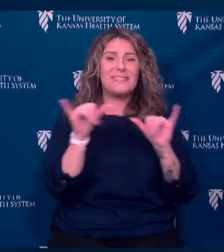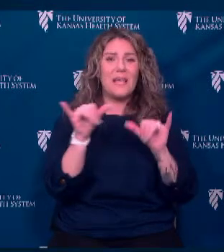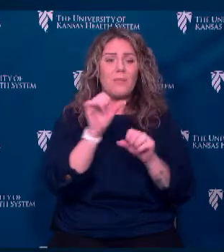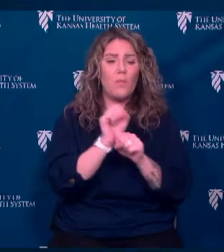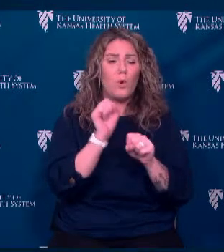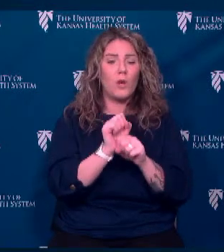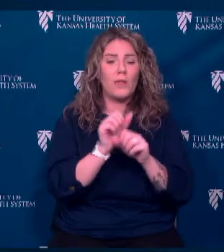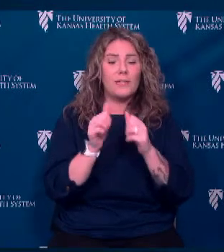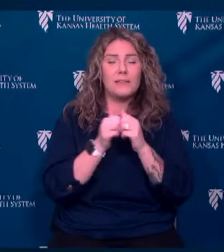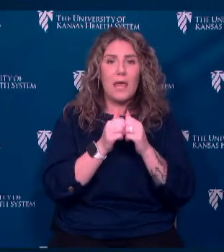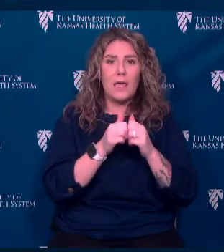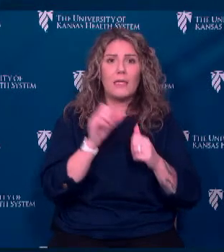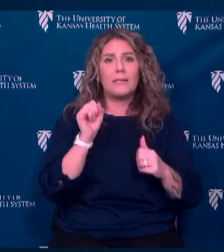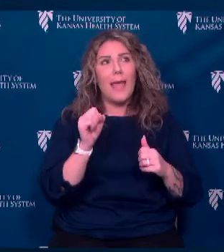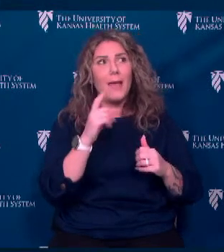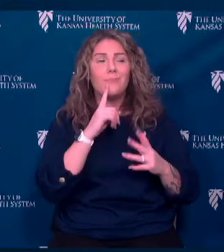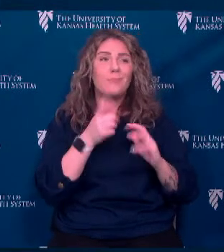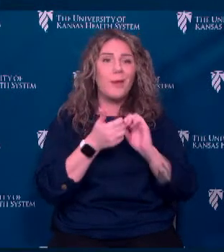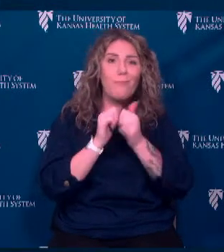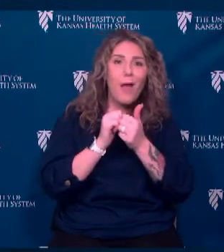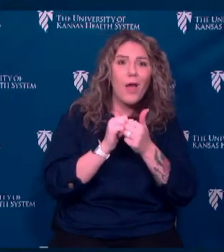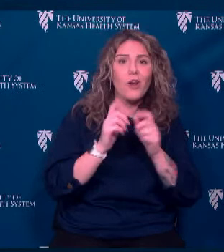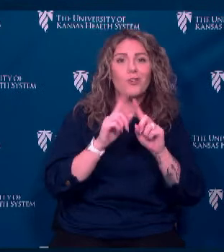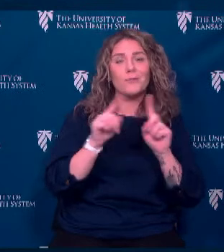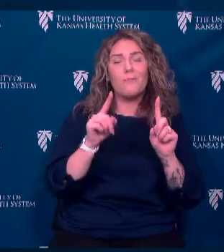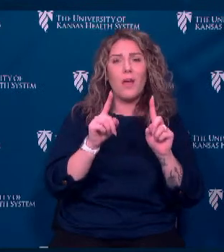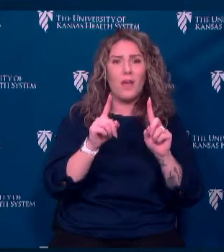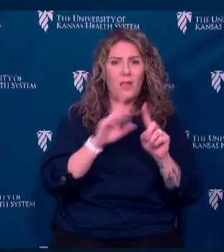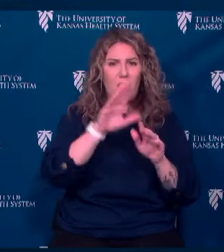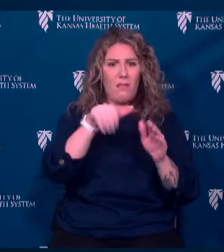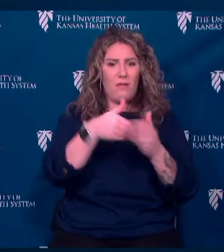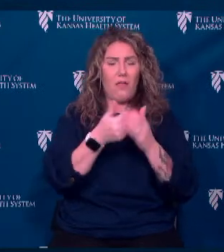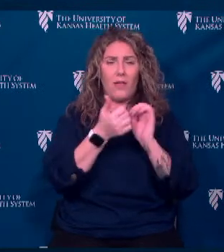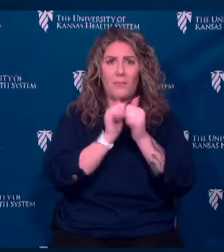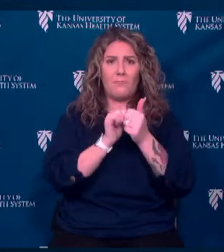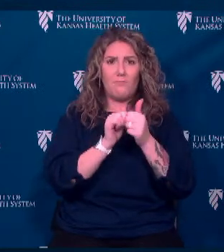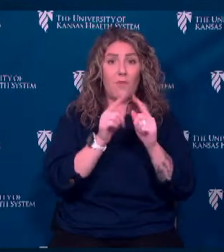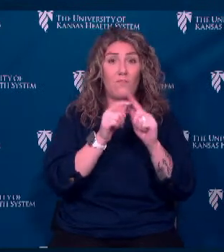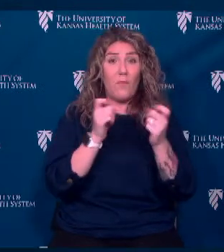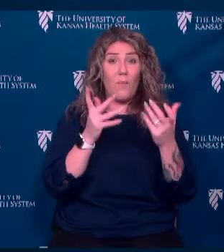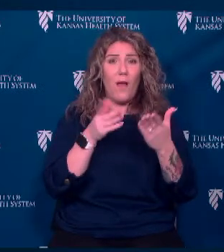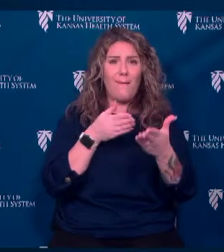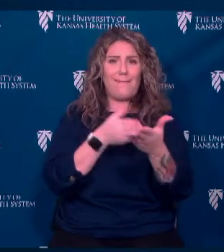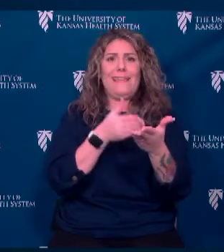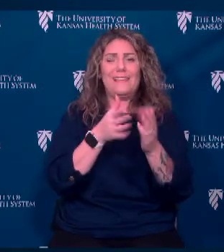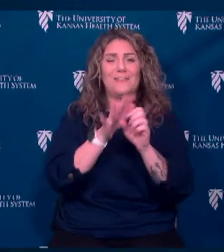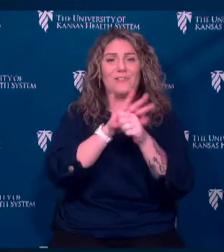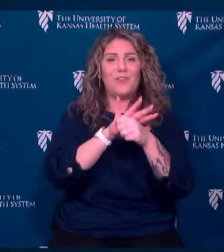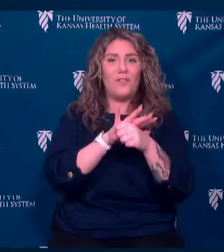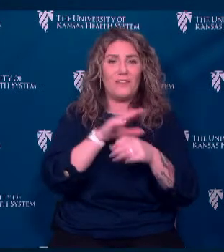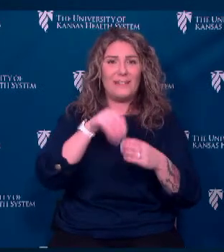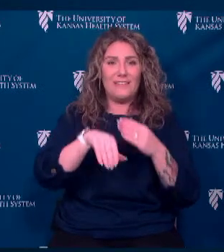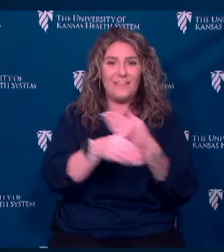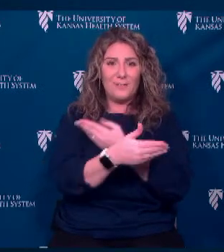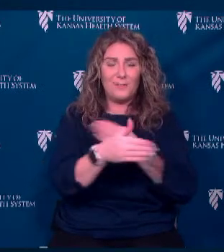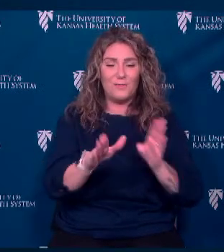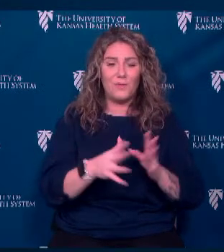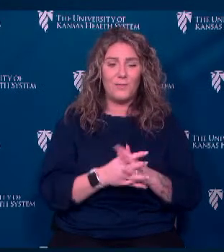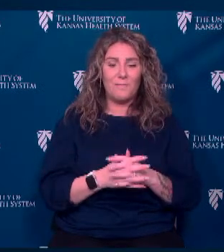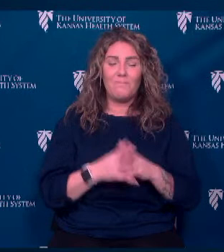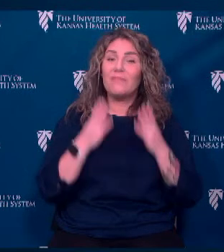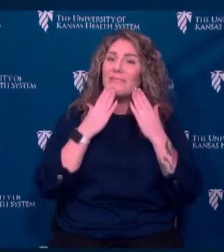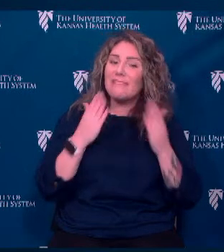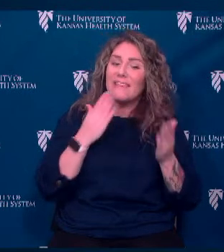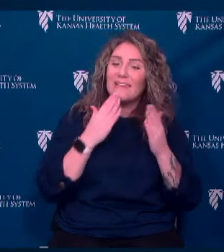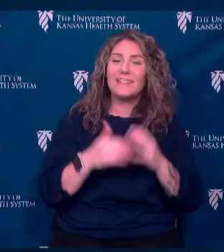may be fiercely competitive on same fronts, man, we are all competitive against COVID in this front, and that is what's in this room. Right. Dr.